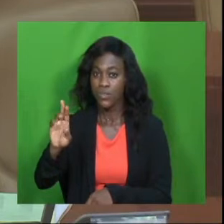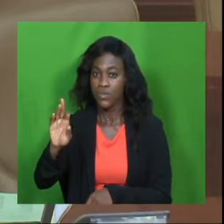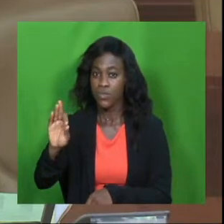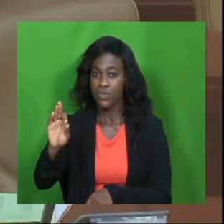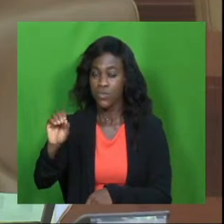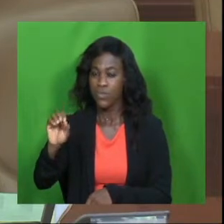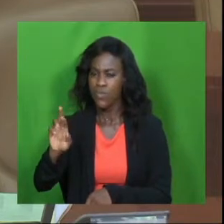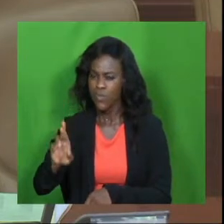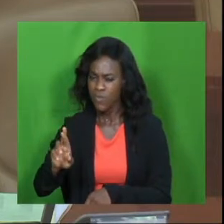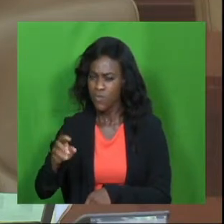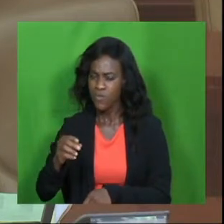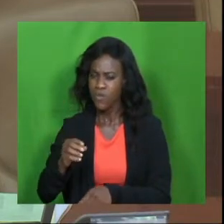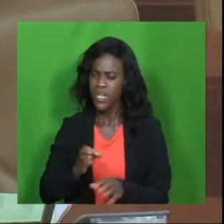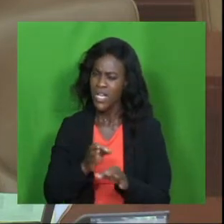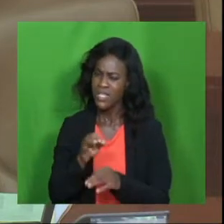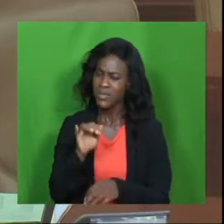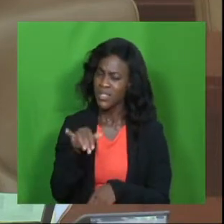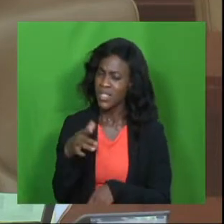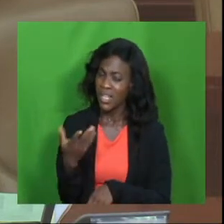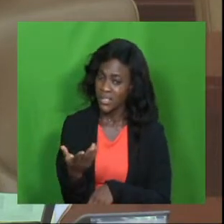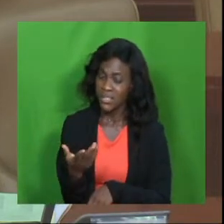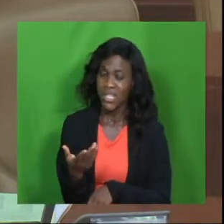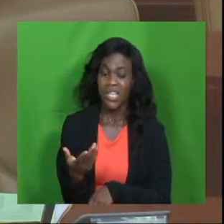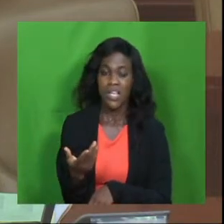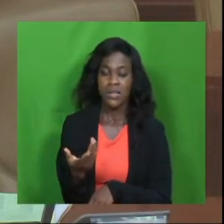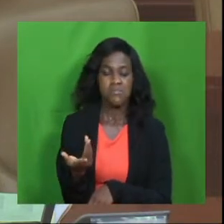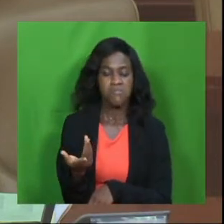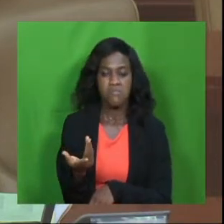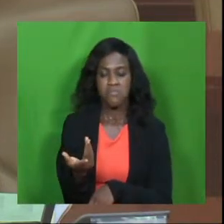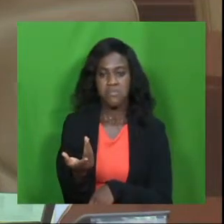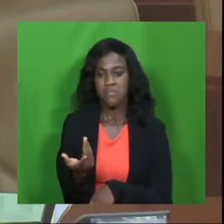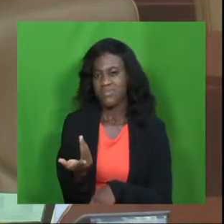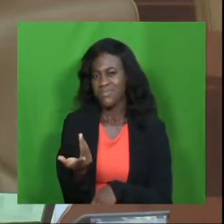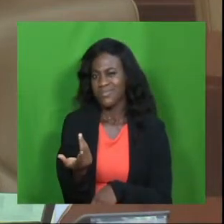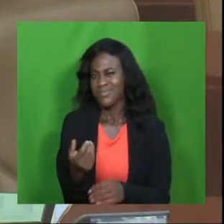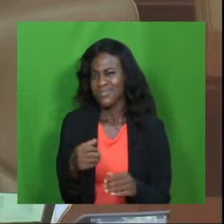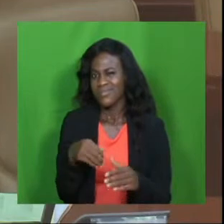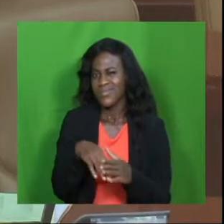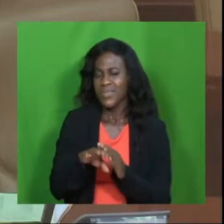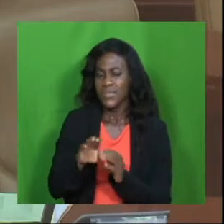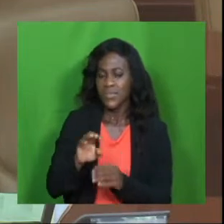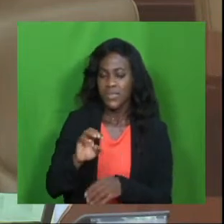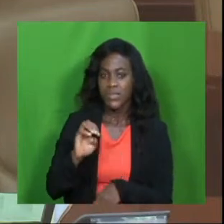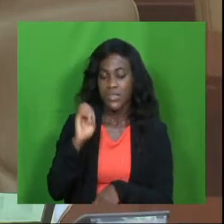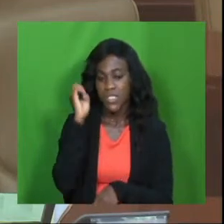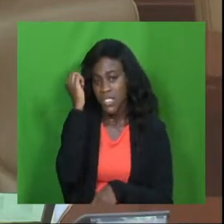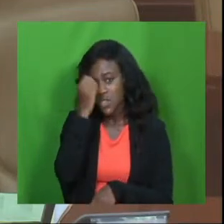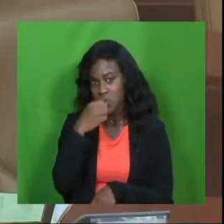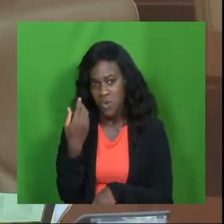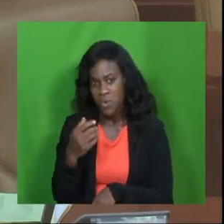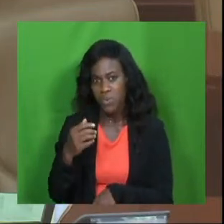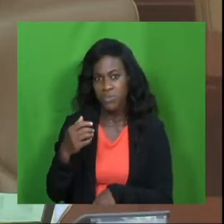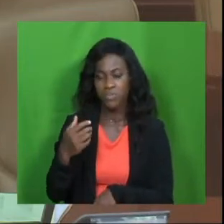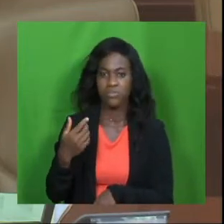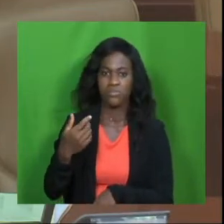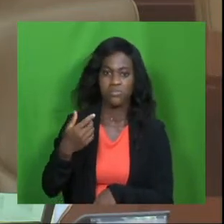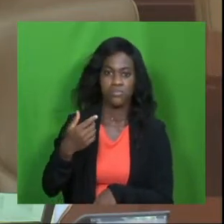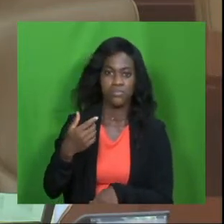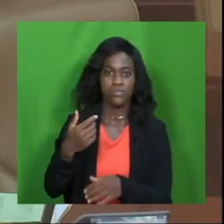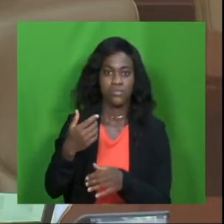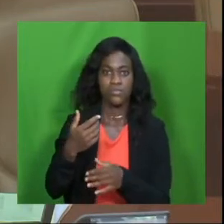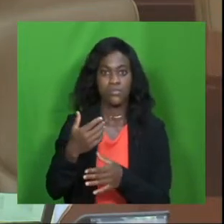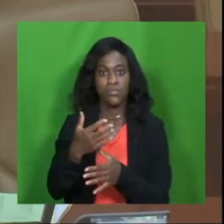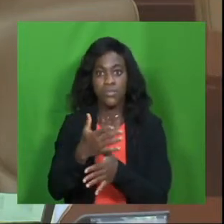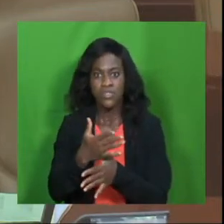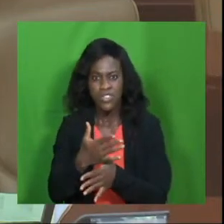how these AstroTurfs are being put aside in Europe and Germany, and was worried of how